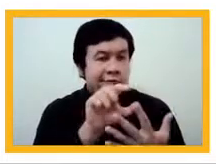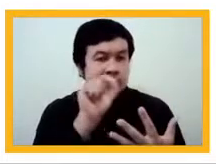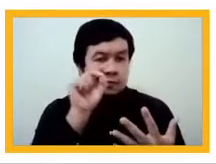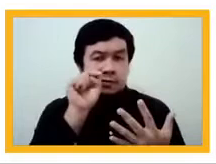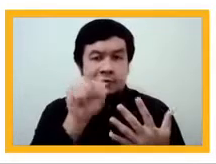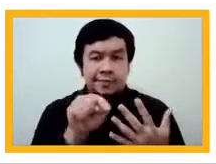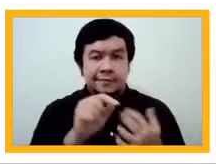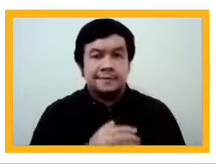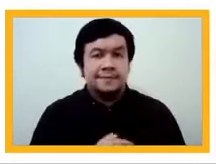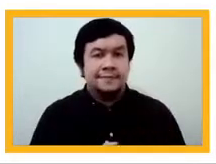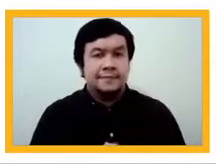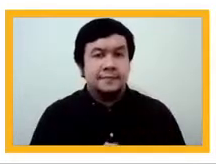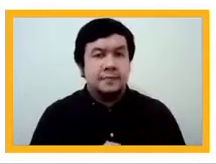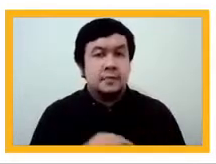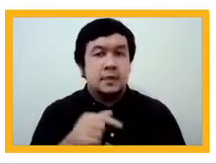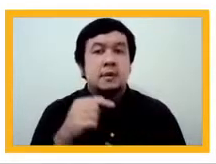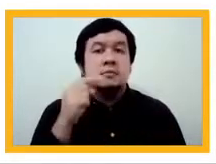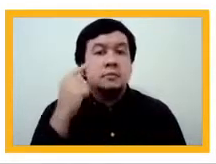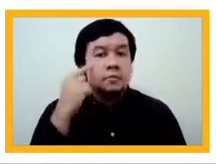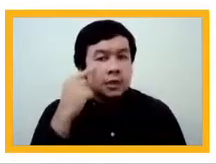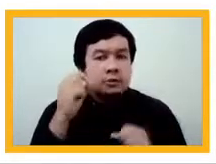discussion.